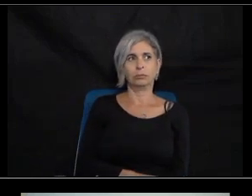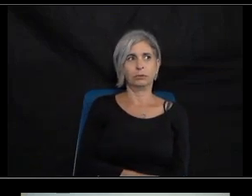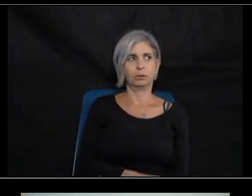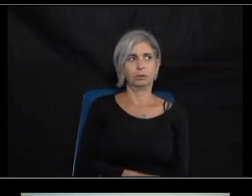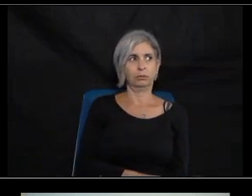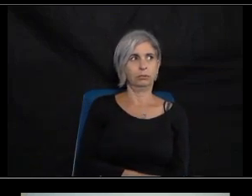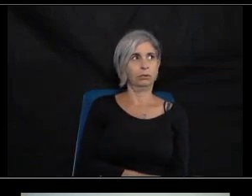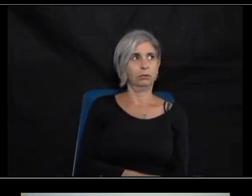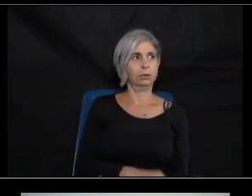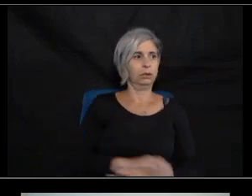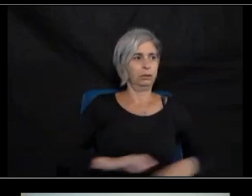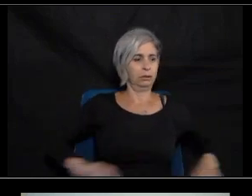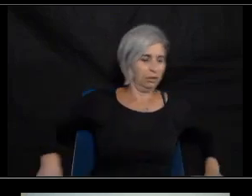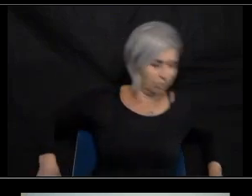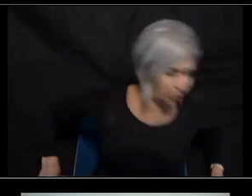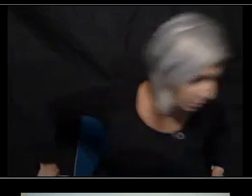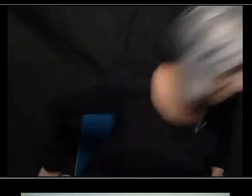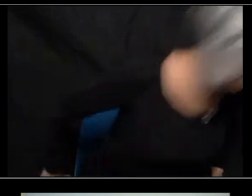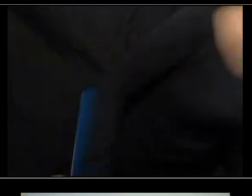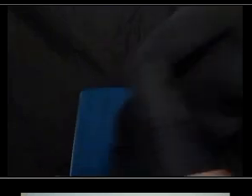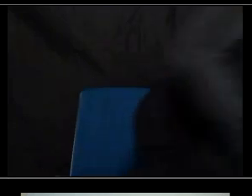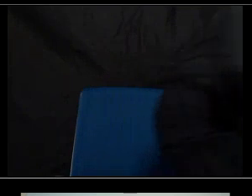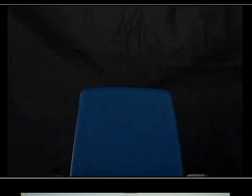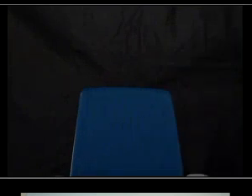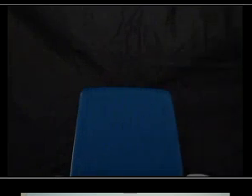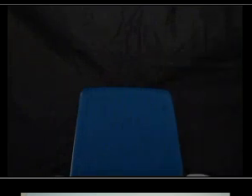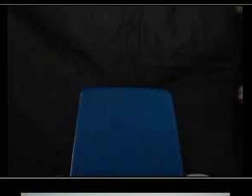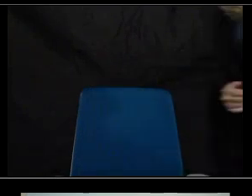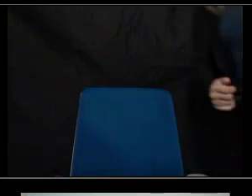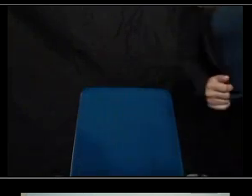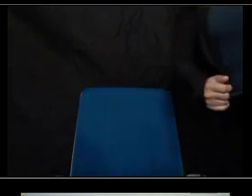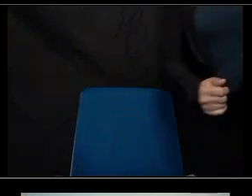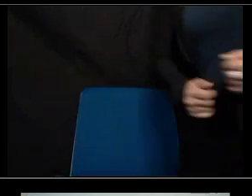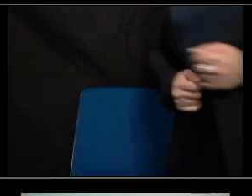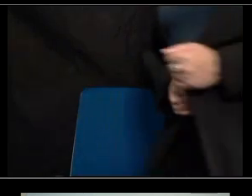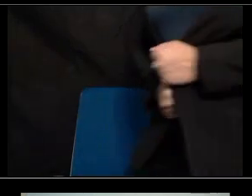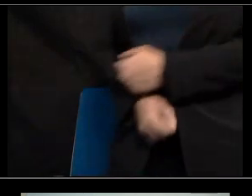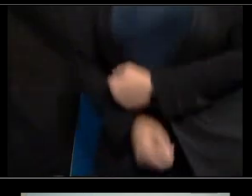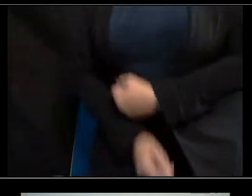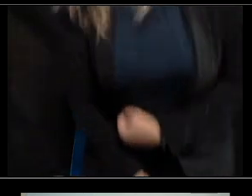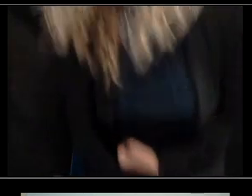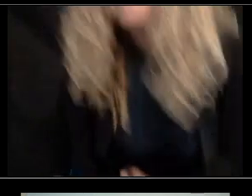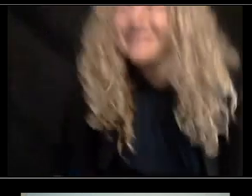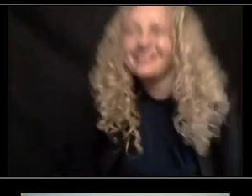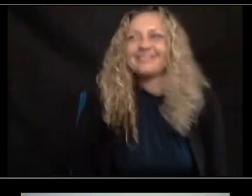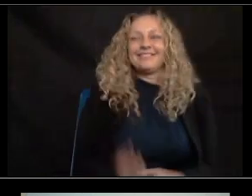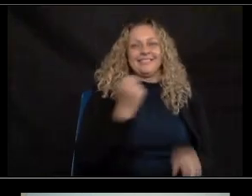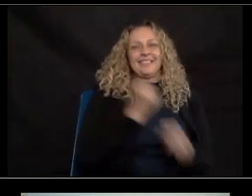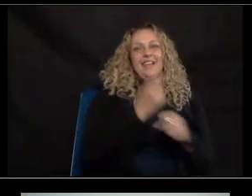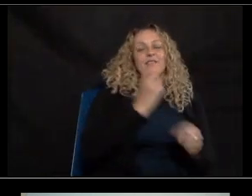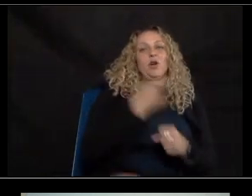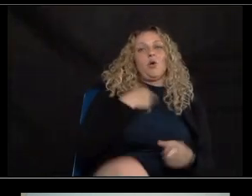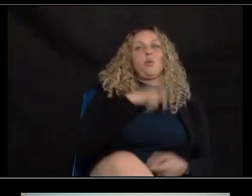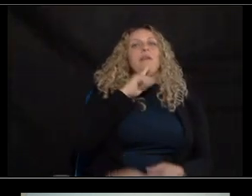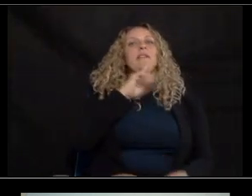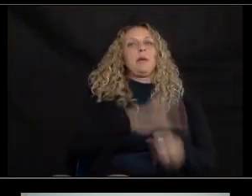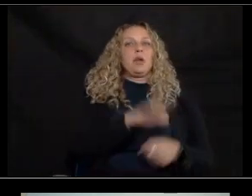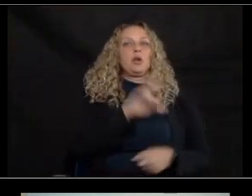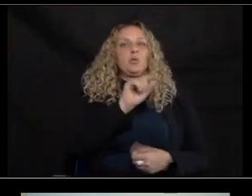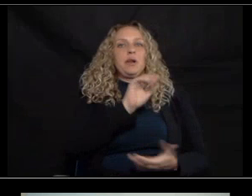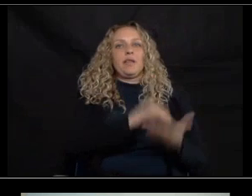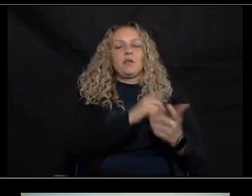For the first year of the tree planting campaign, we have not raised that full budget, but what we do have committed so far is $20,000 from the